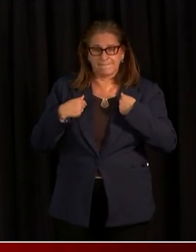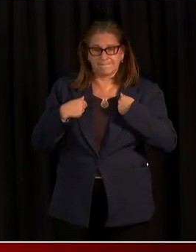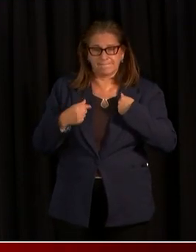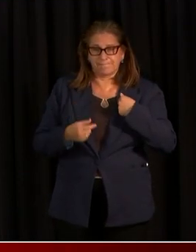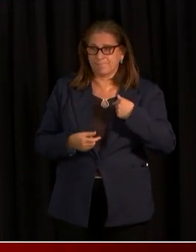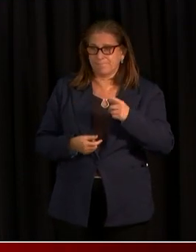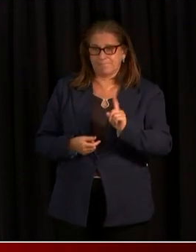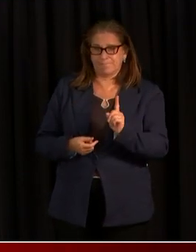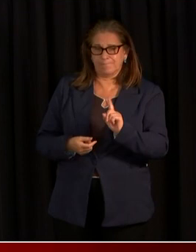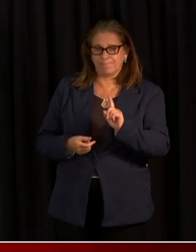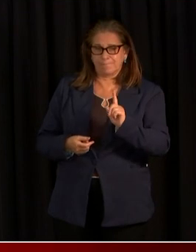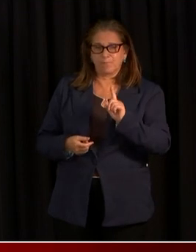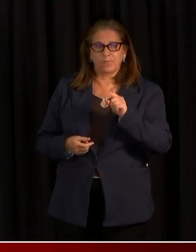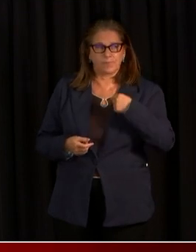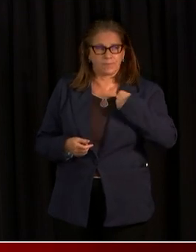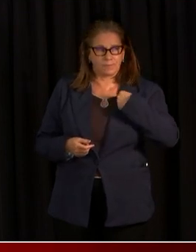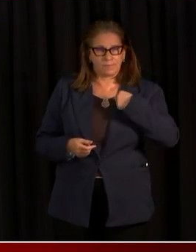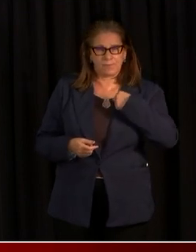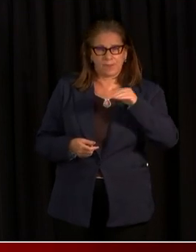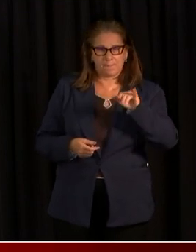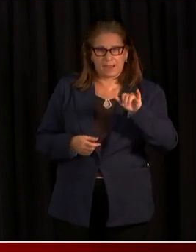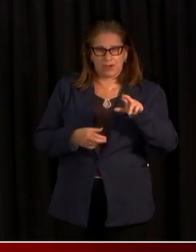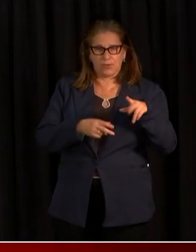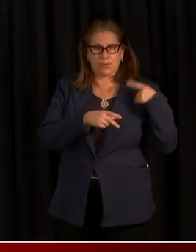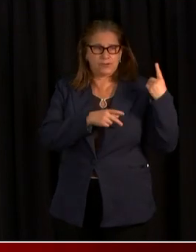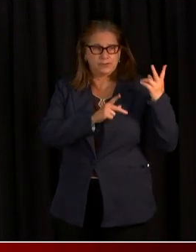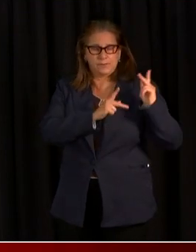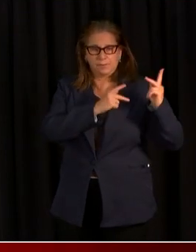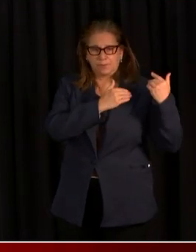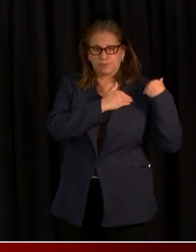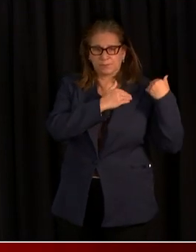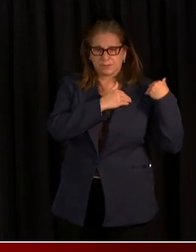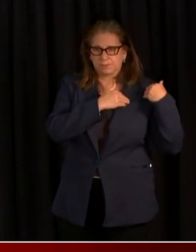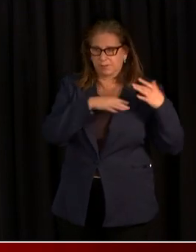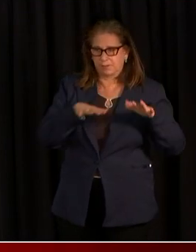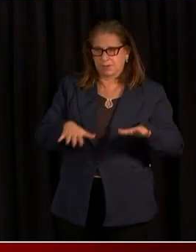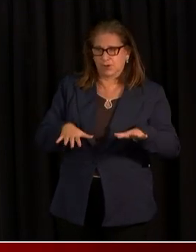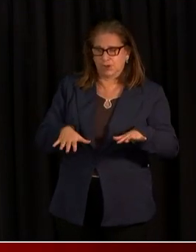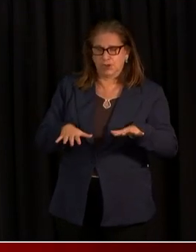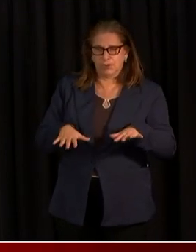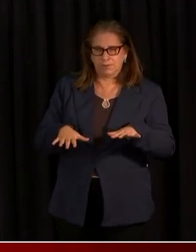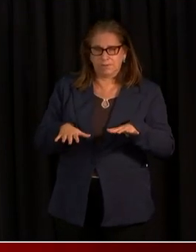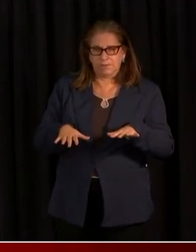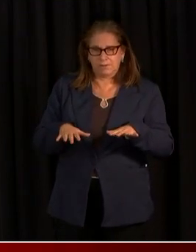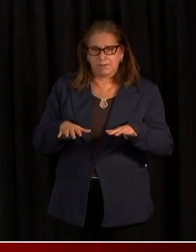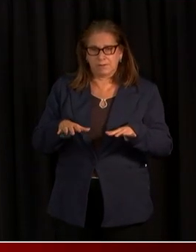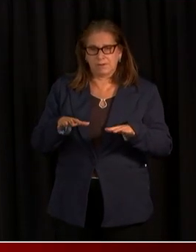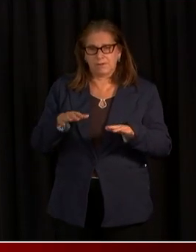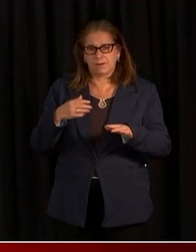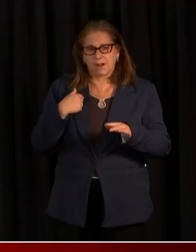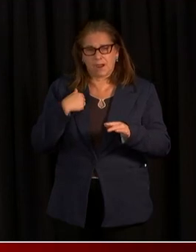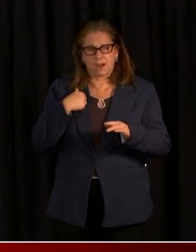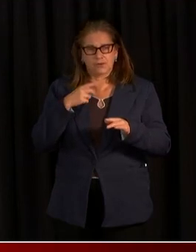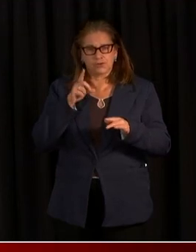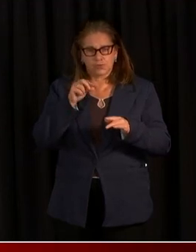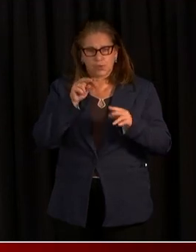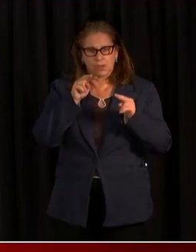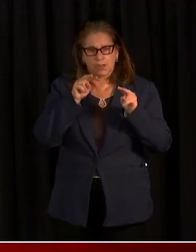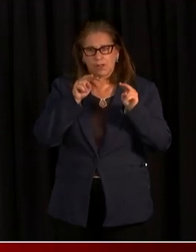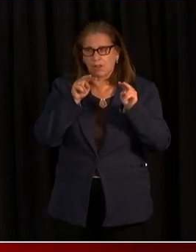and the states that those cities are in, looking at every legal